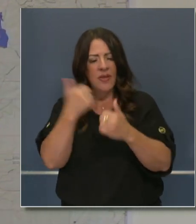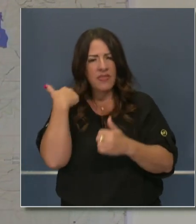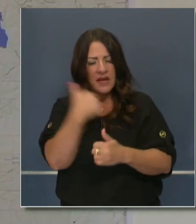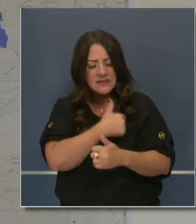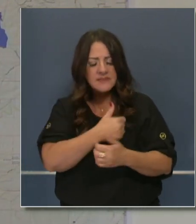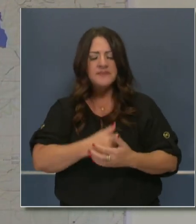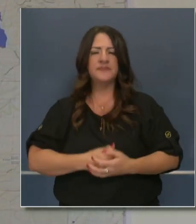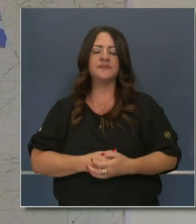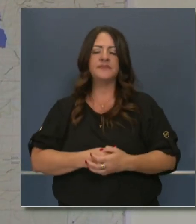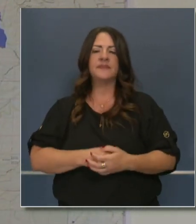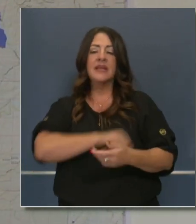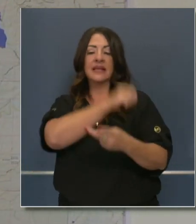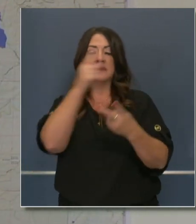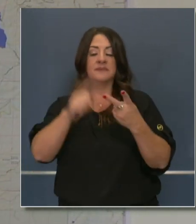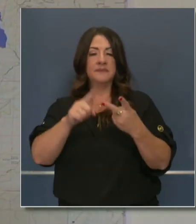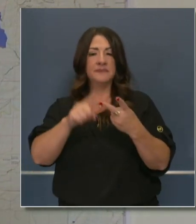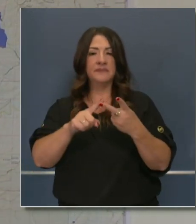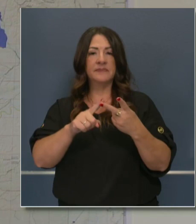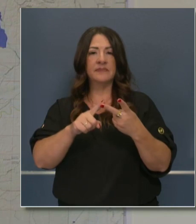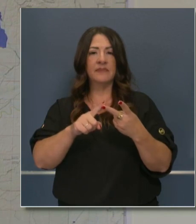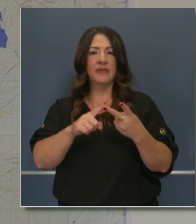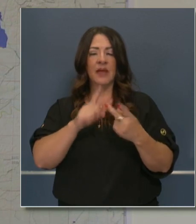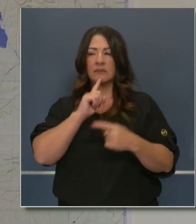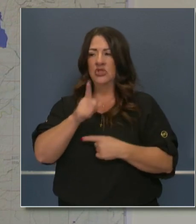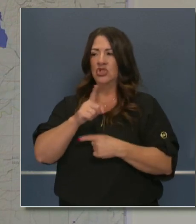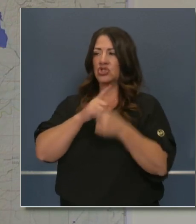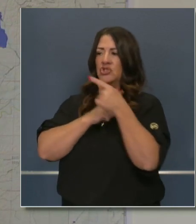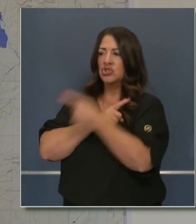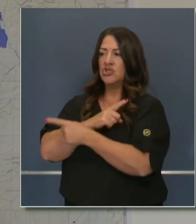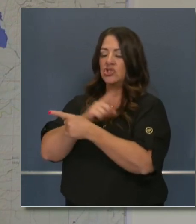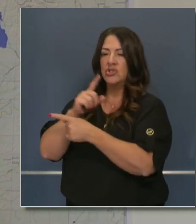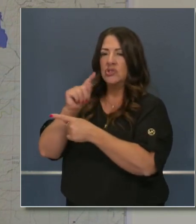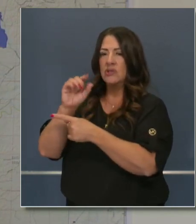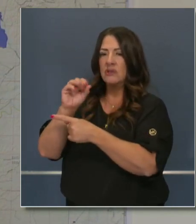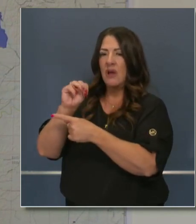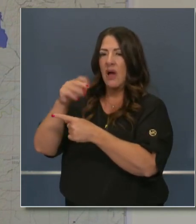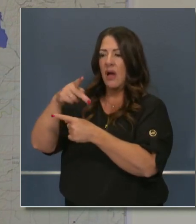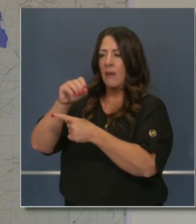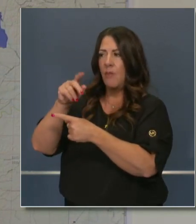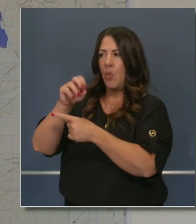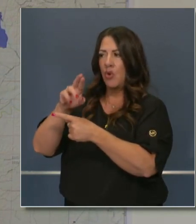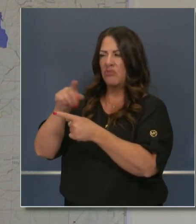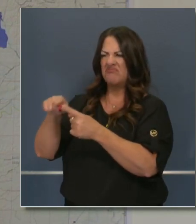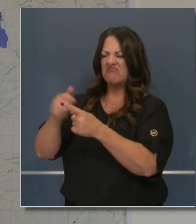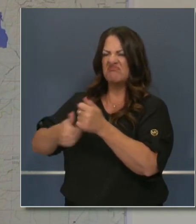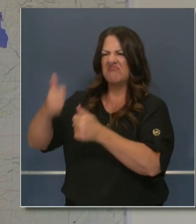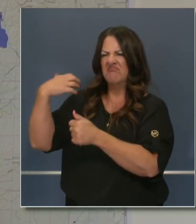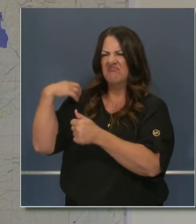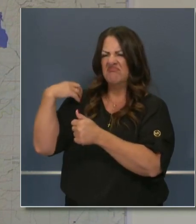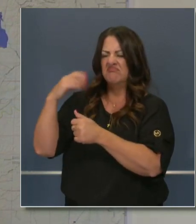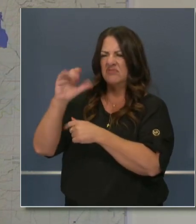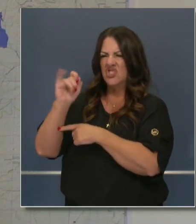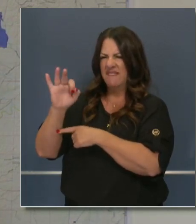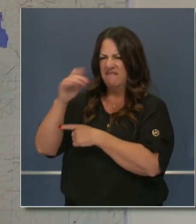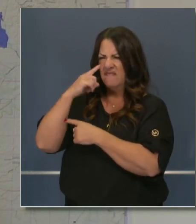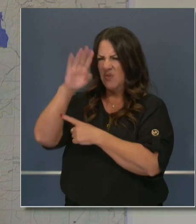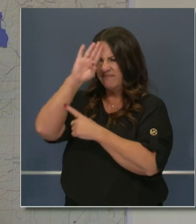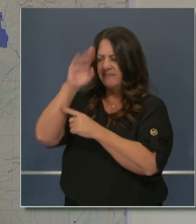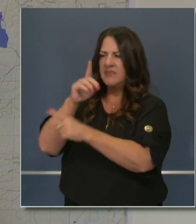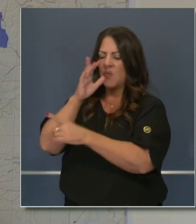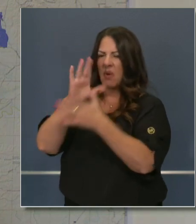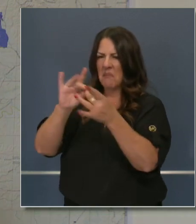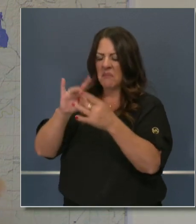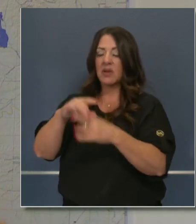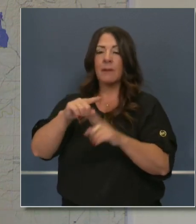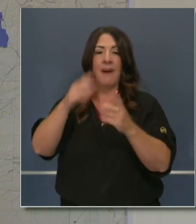things that I'll mention for a minute, I'm sure Chief Tom Porter will maybe talk about it later, is you know, we got some rain